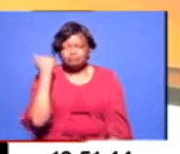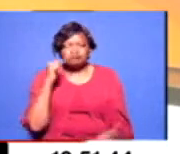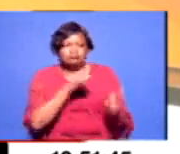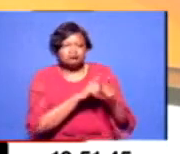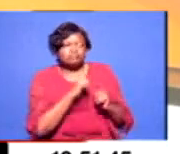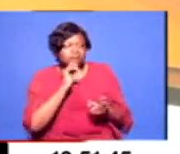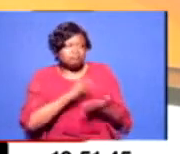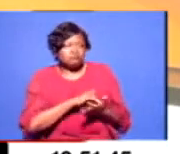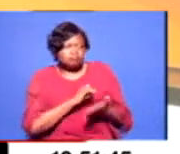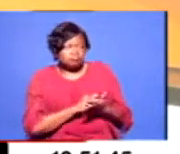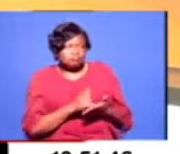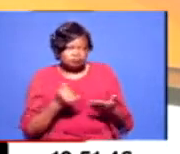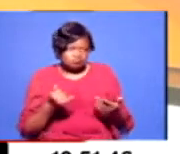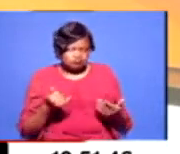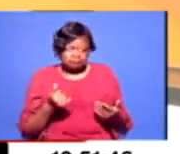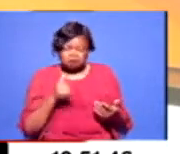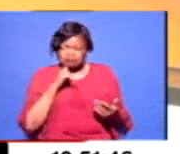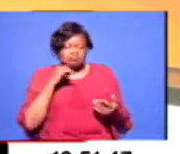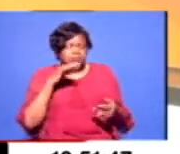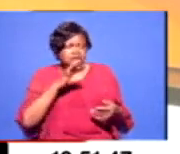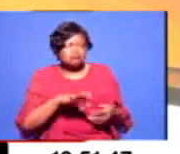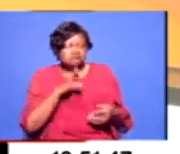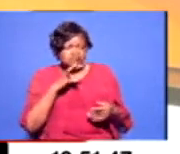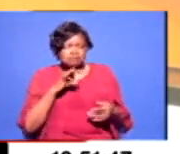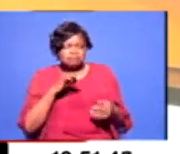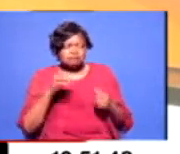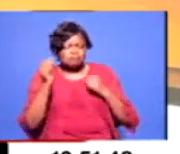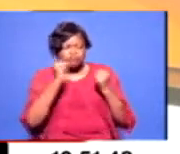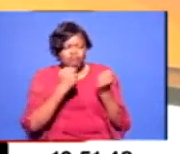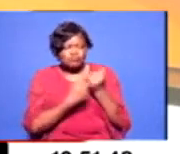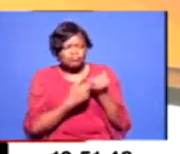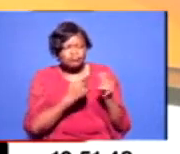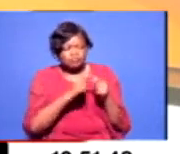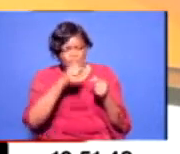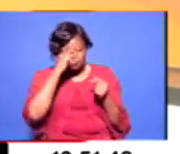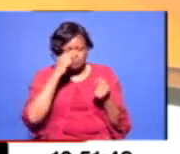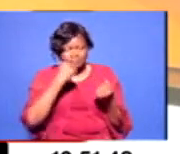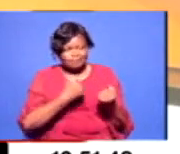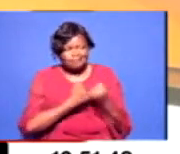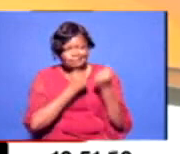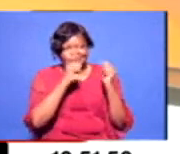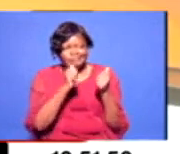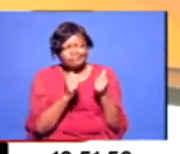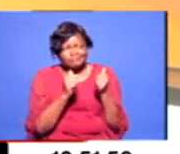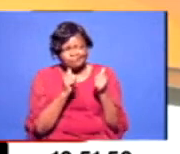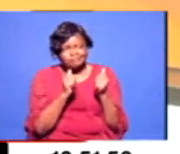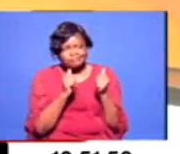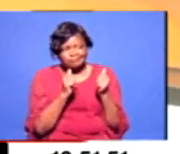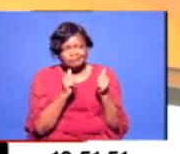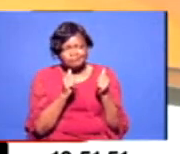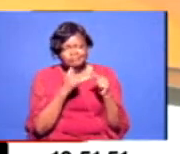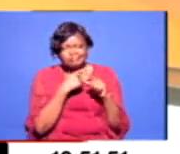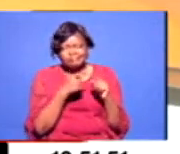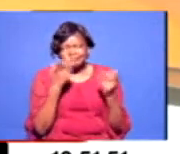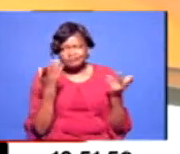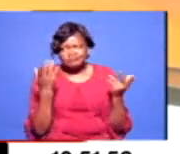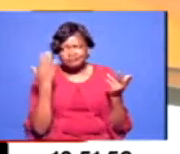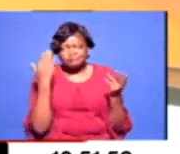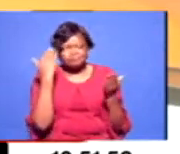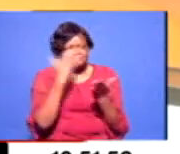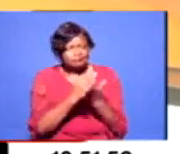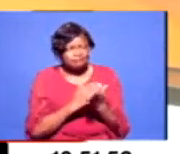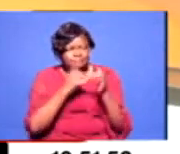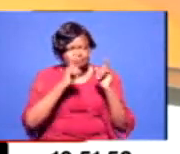is that you haven't found a strategic partner yeah. and the government has not yet chipped in as you would have wanted, but the program has to